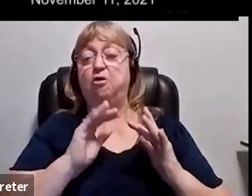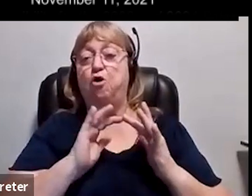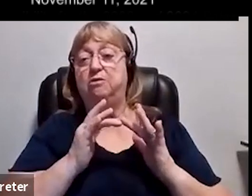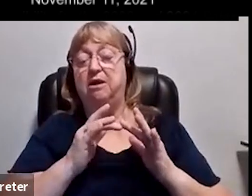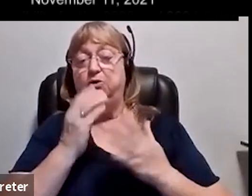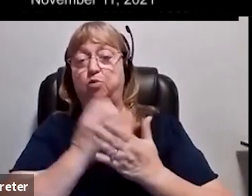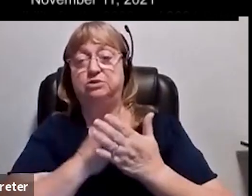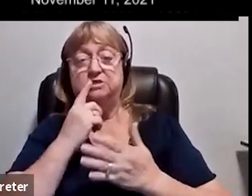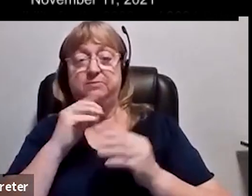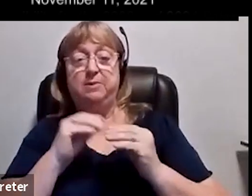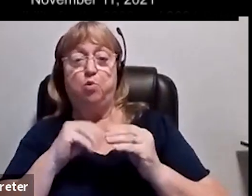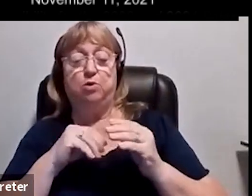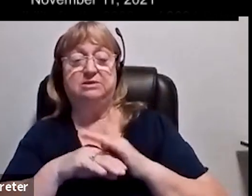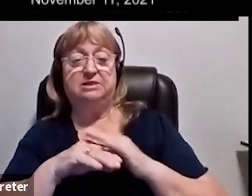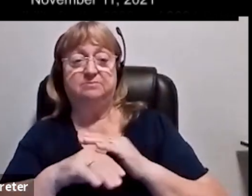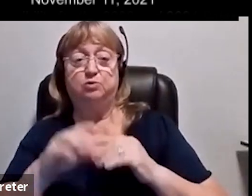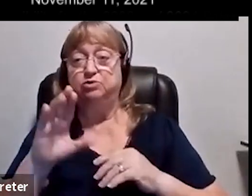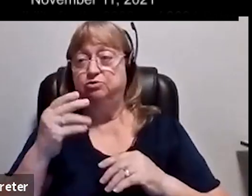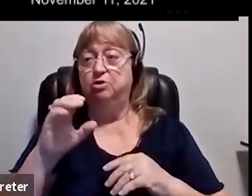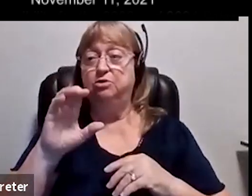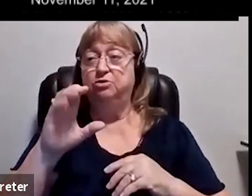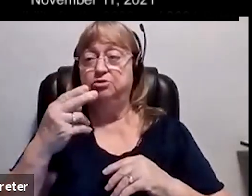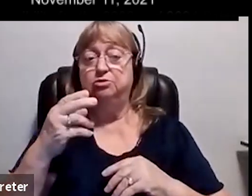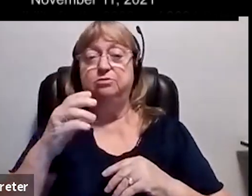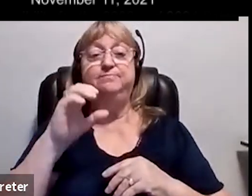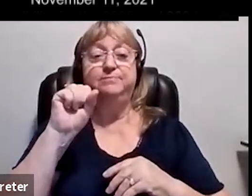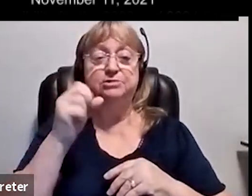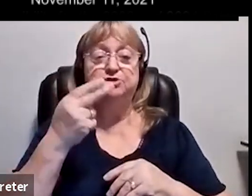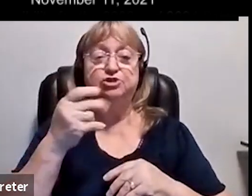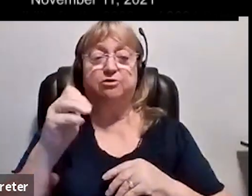So, Cheryl, whenever you're ready, we can move on to you.